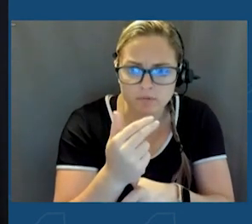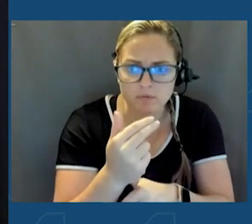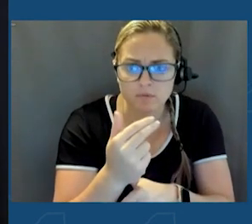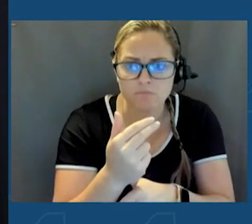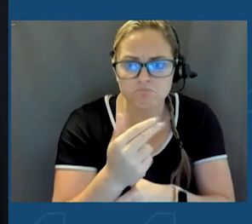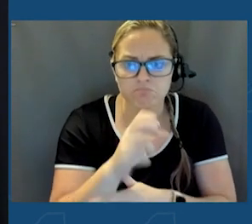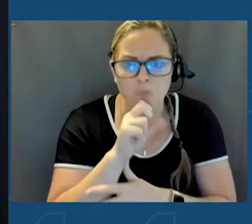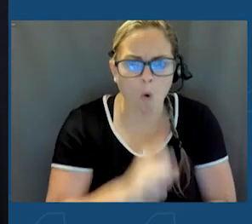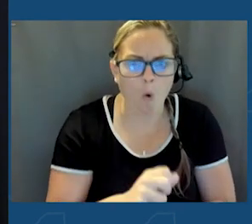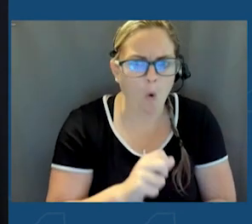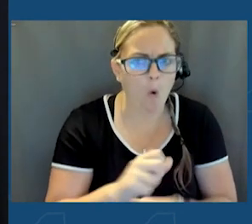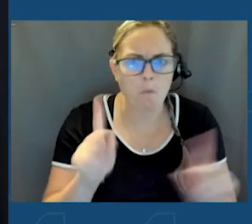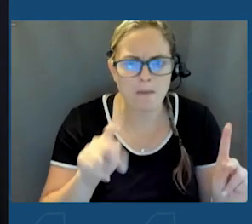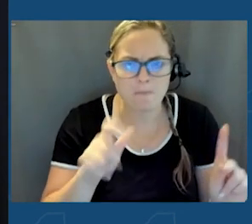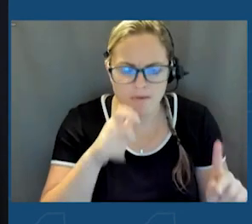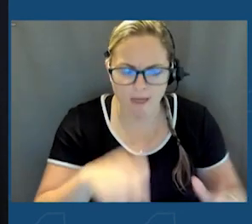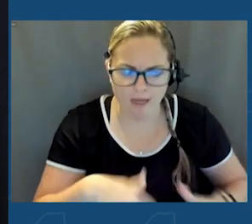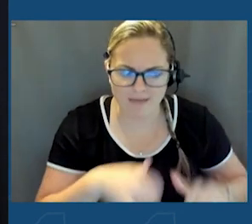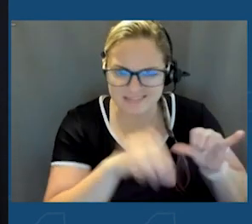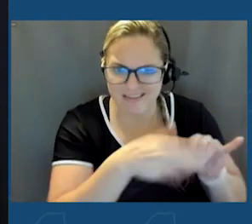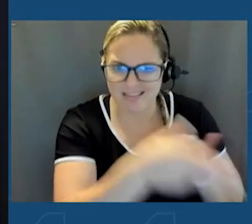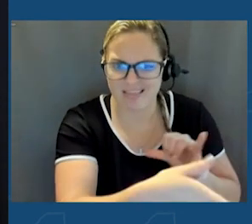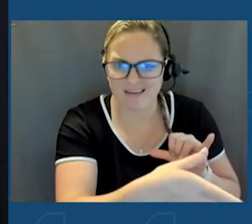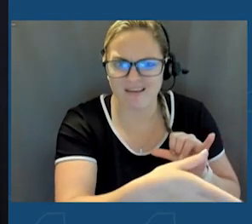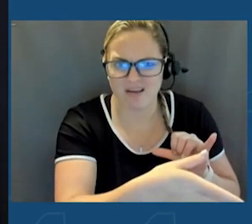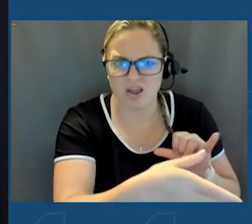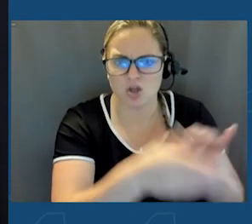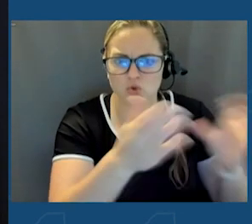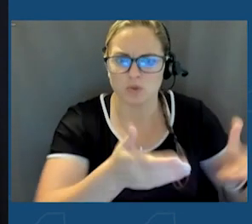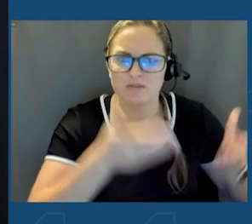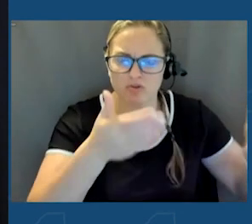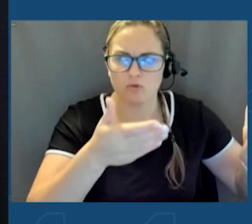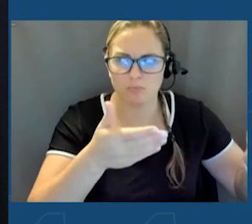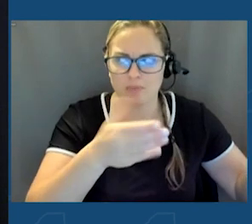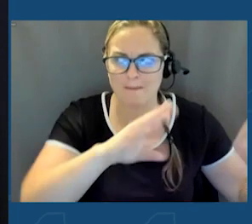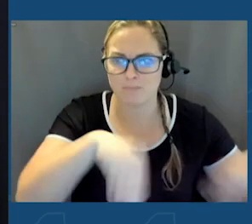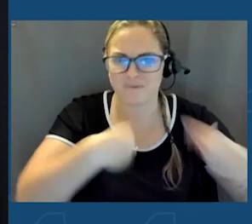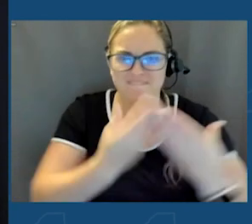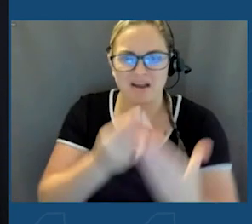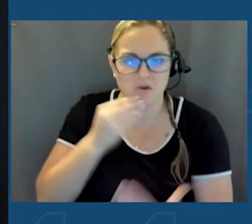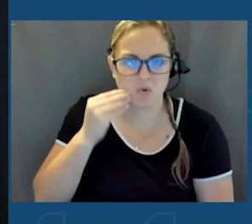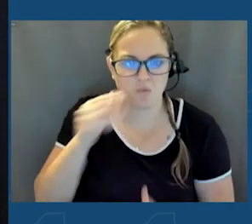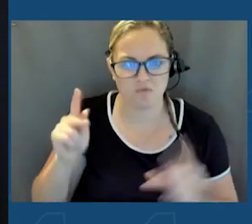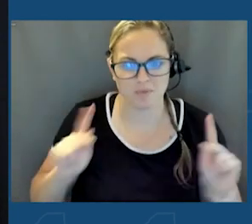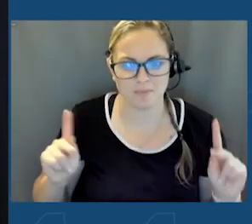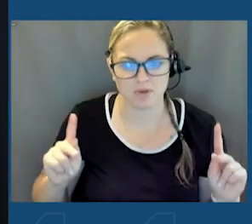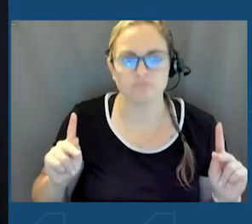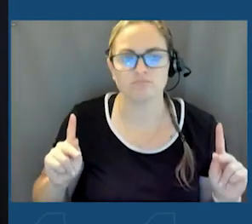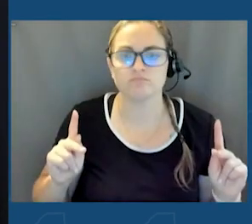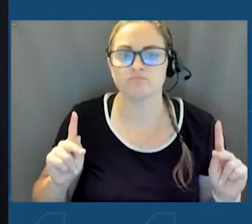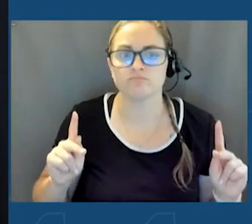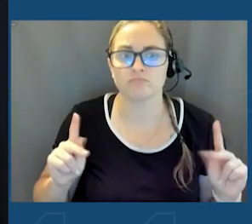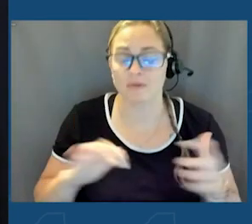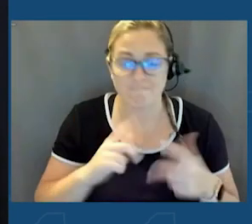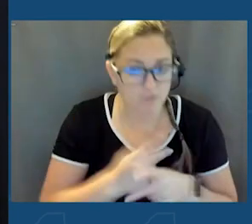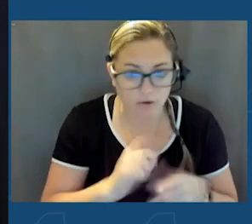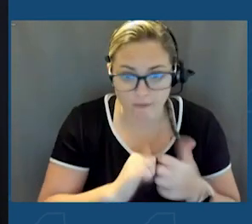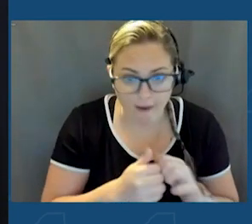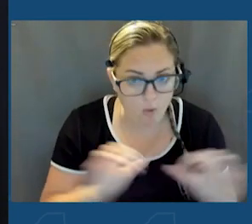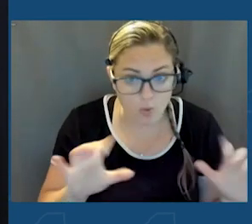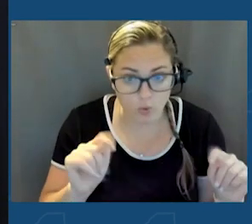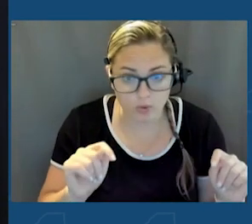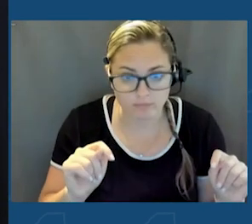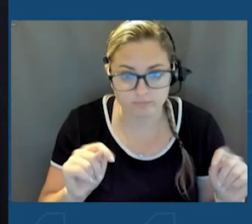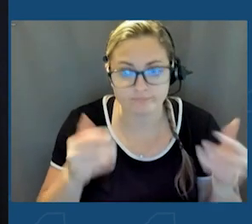up and give them, yes, the dignity of a home. And we found a way to do it creatively.